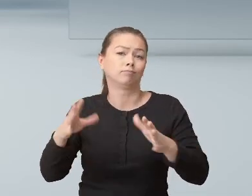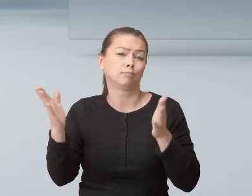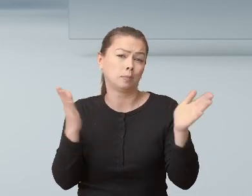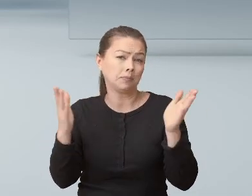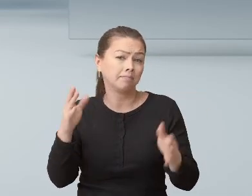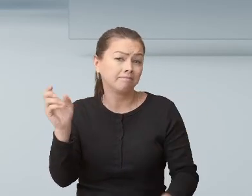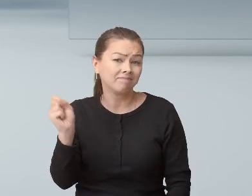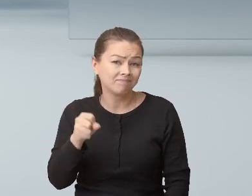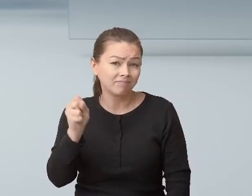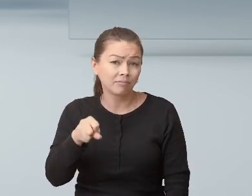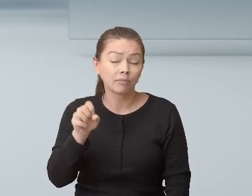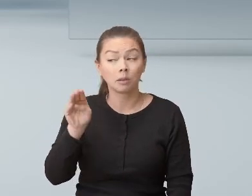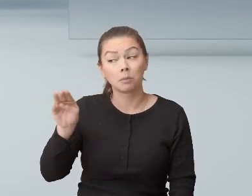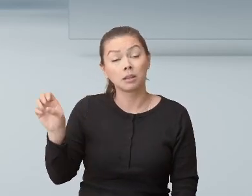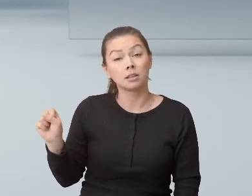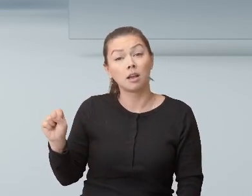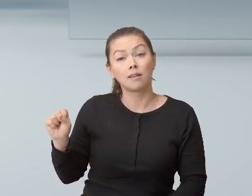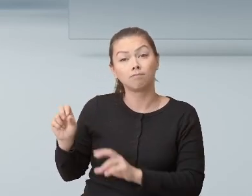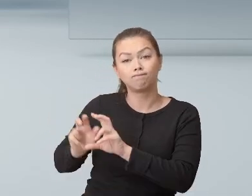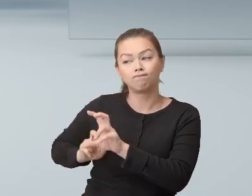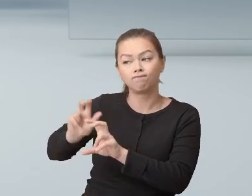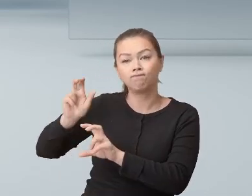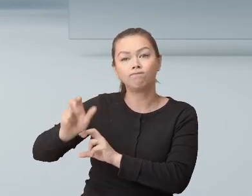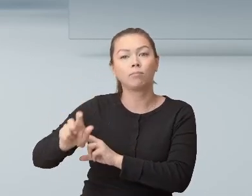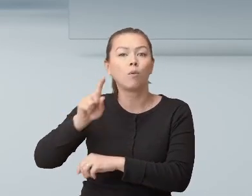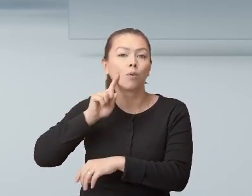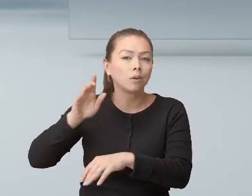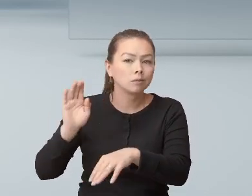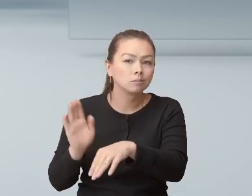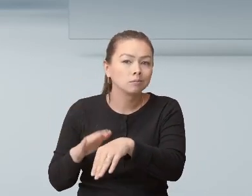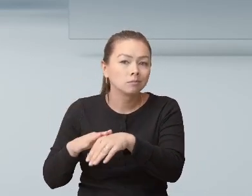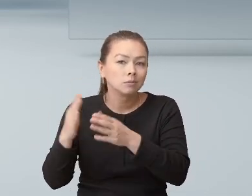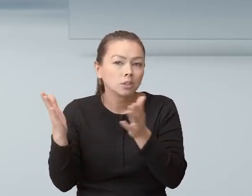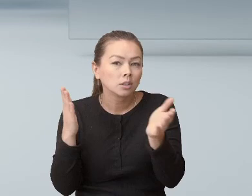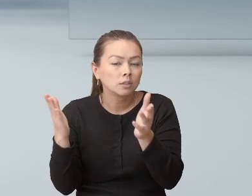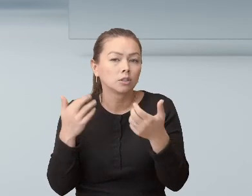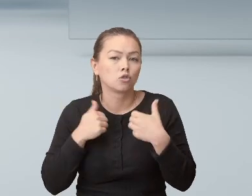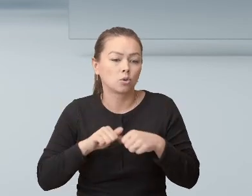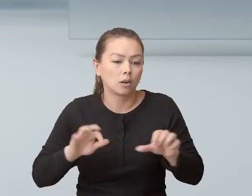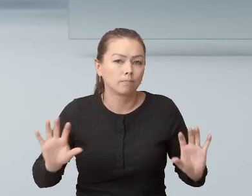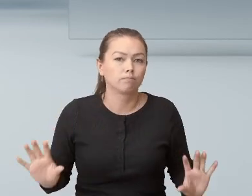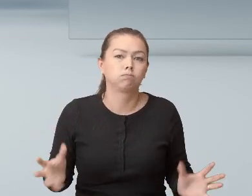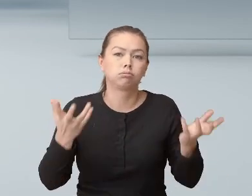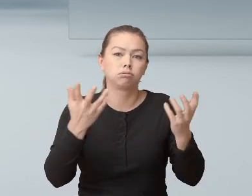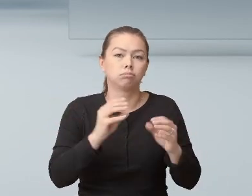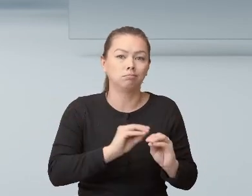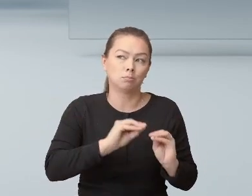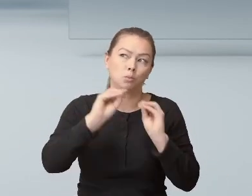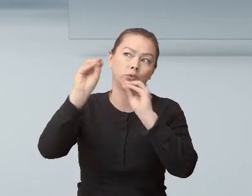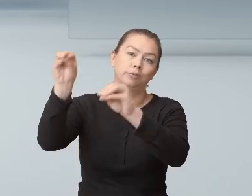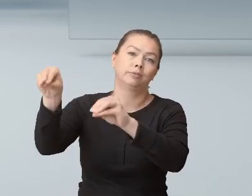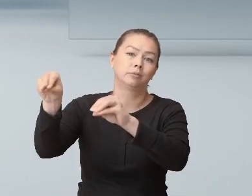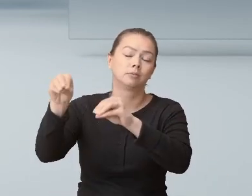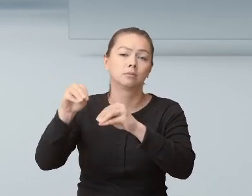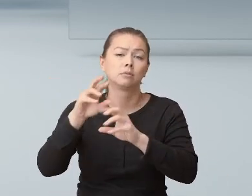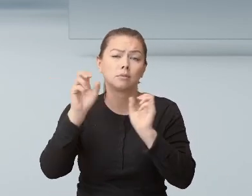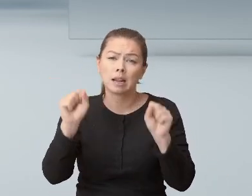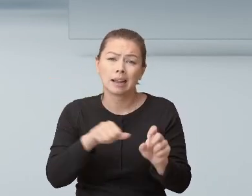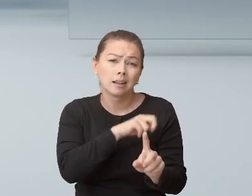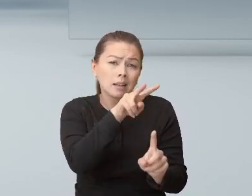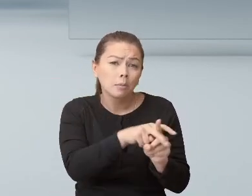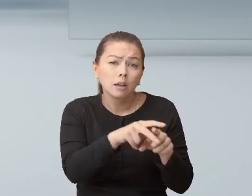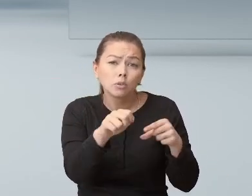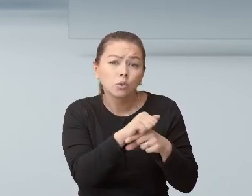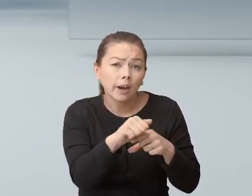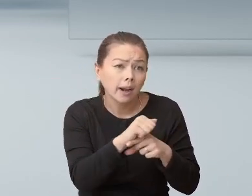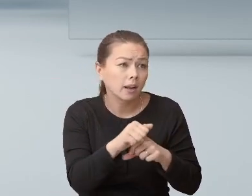deployment services. So Microsoft is kicking in funds for the consulting services to help you make the move, and that could be used towards training, data